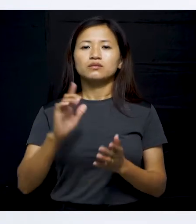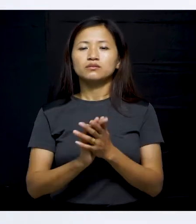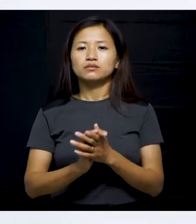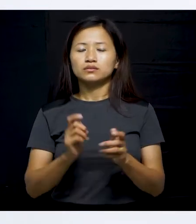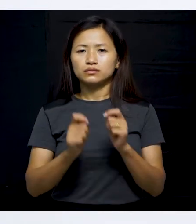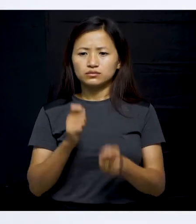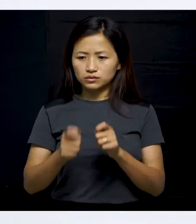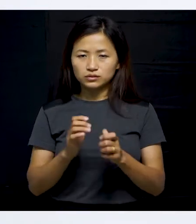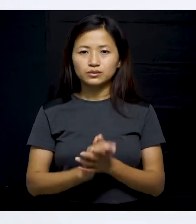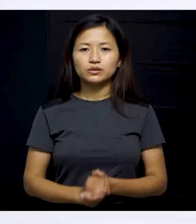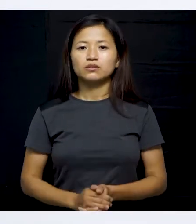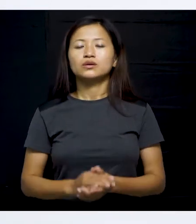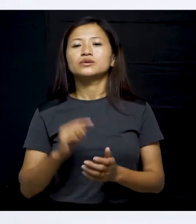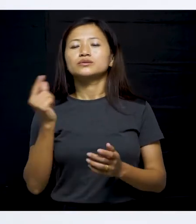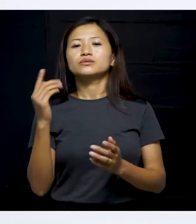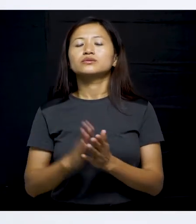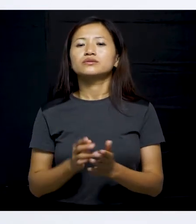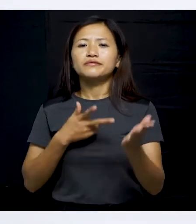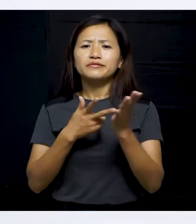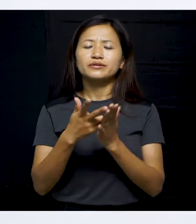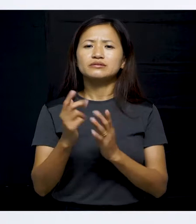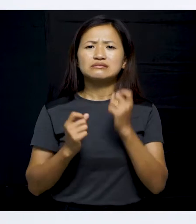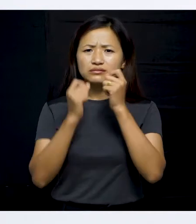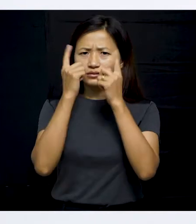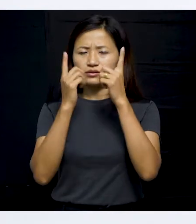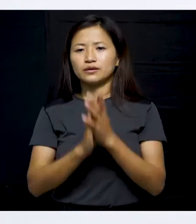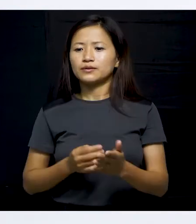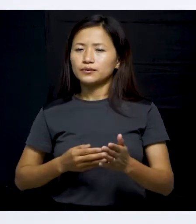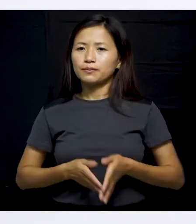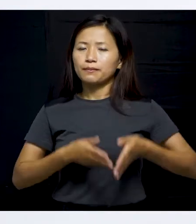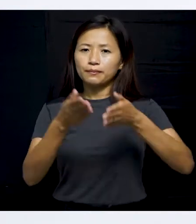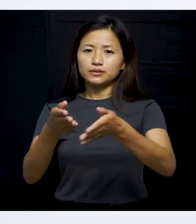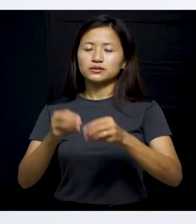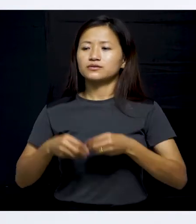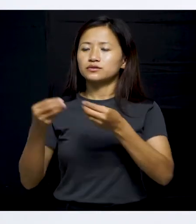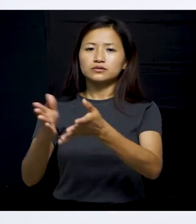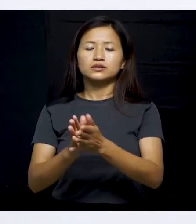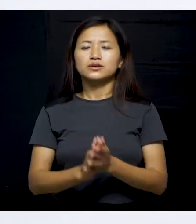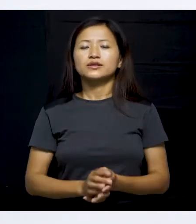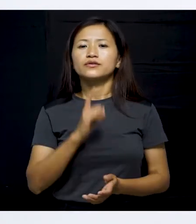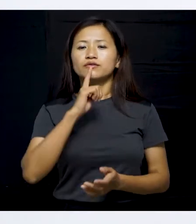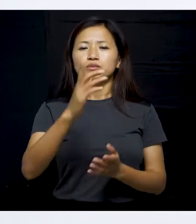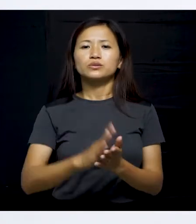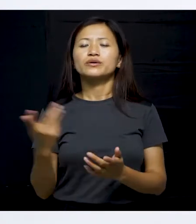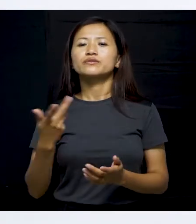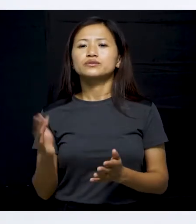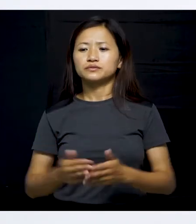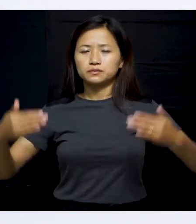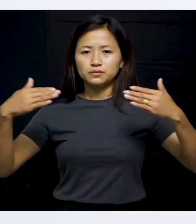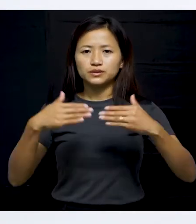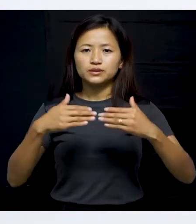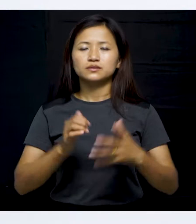also used to alarm the villagers, to pass an information. Like for example, whenever they want to have a